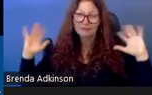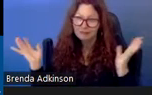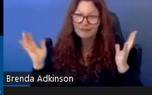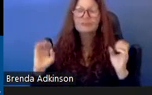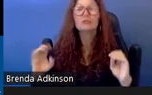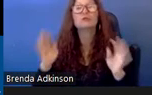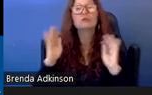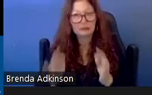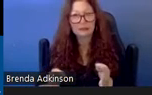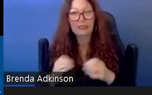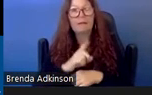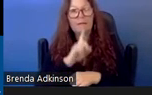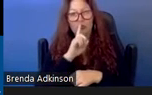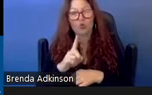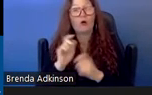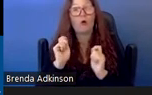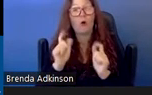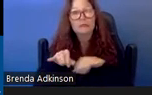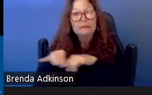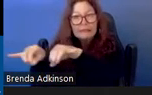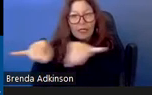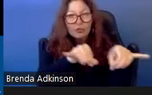the applicant about next steps.